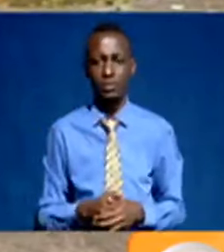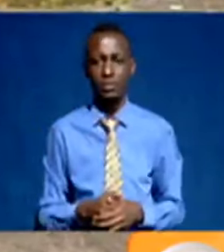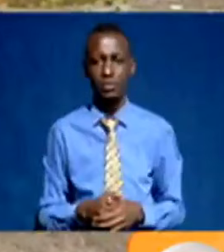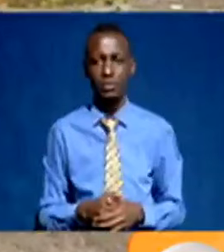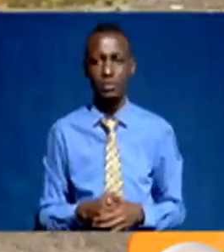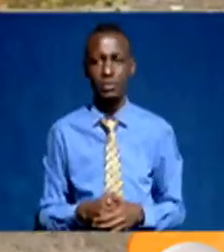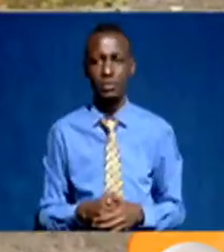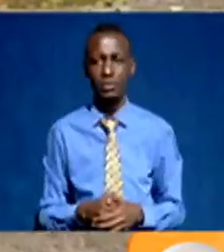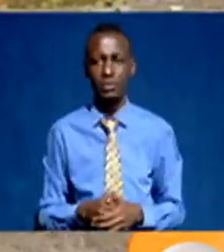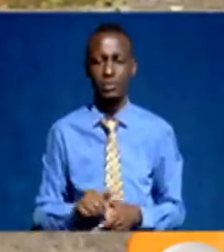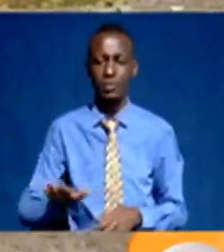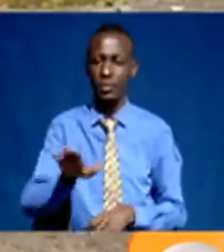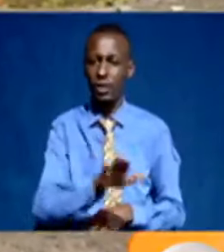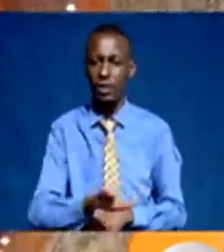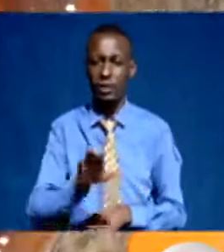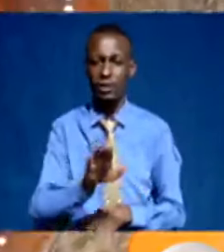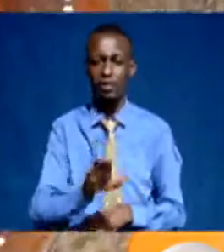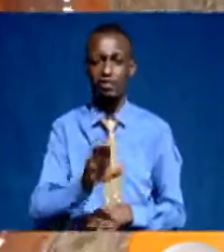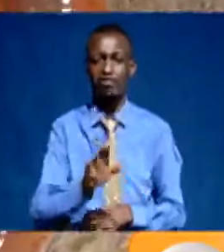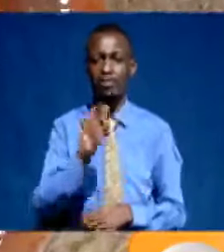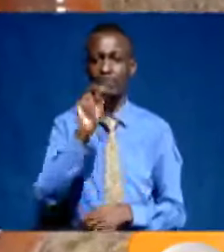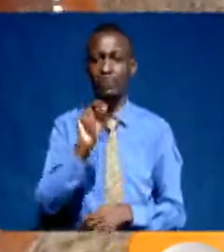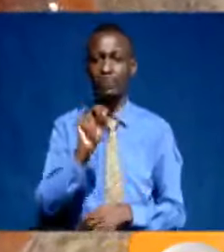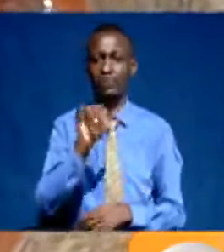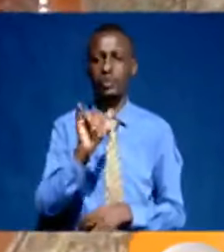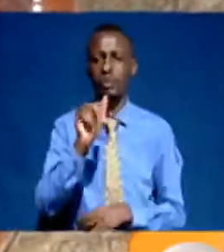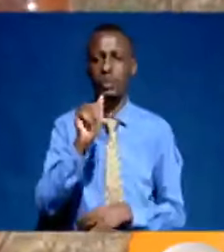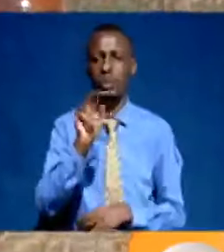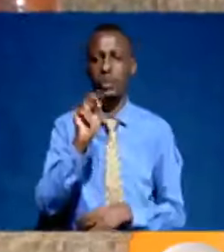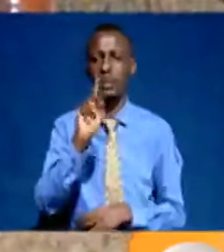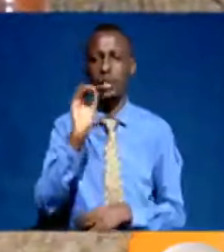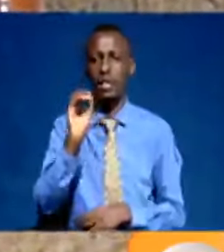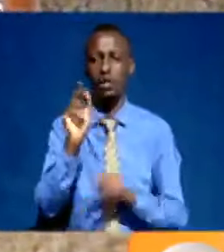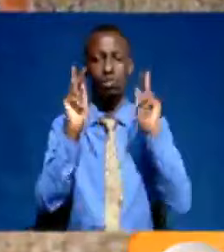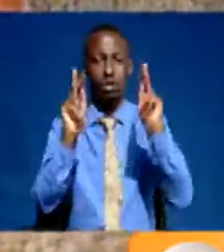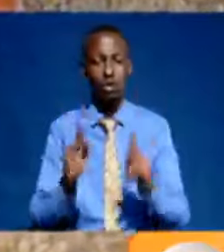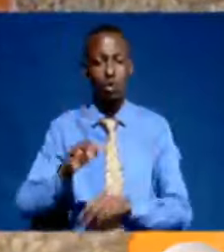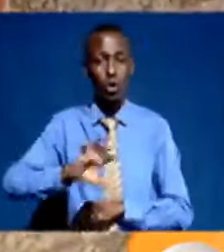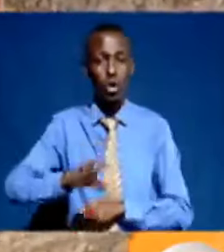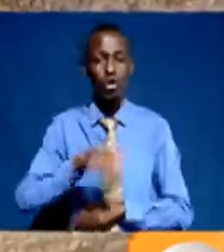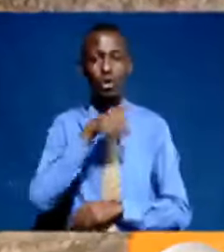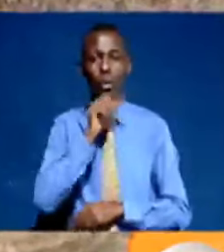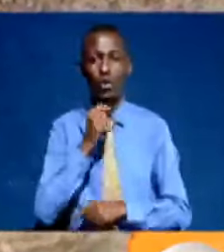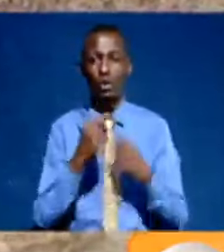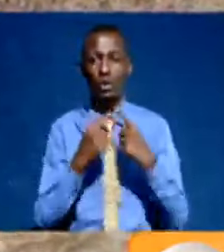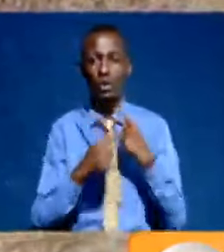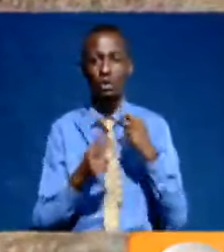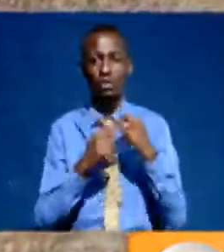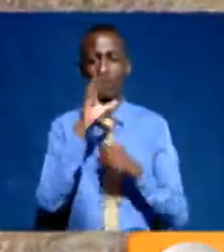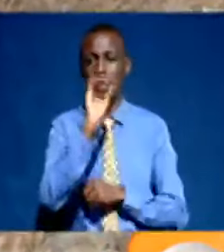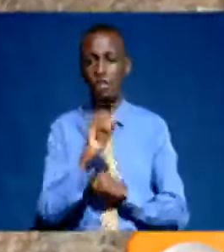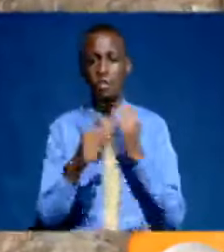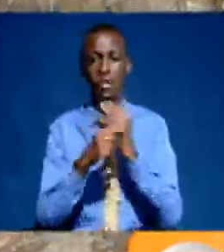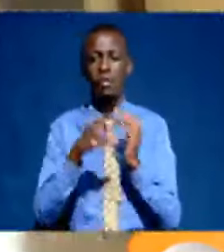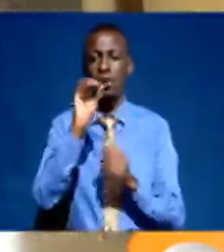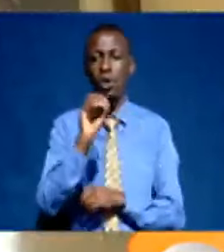At Kano area in Nyando, Kisumu County, we meet 87-year-old Odungiranda. The walls of